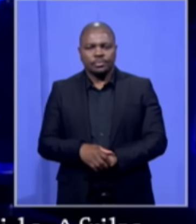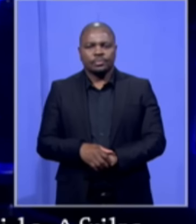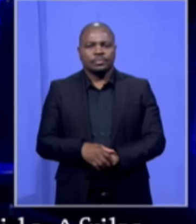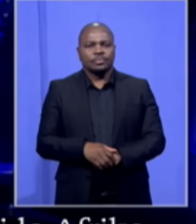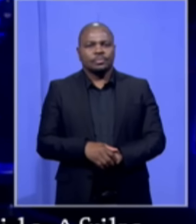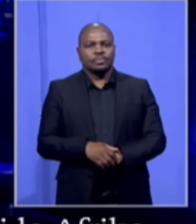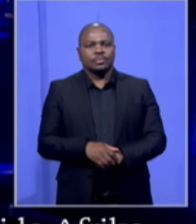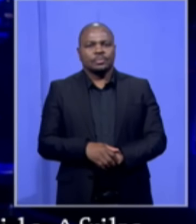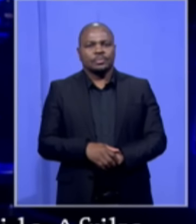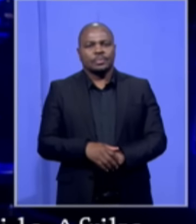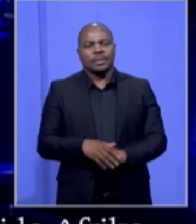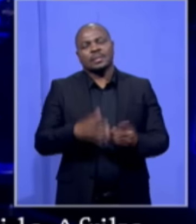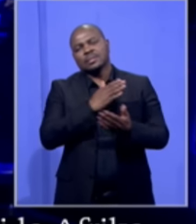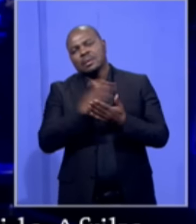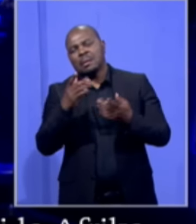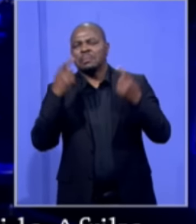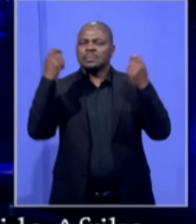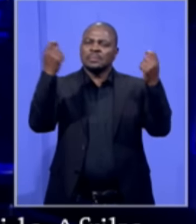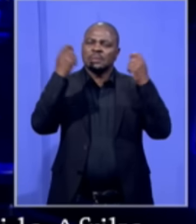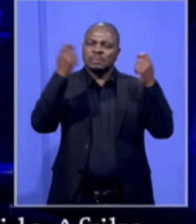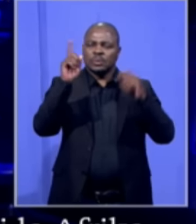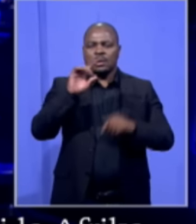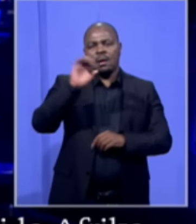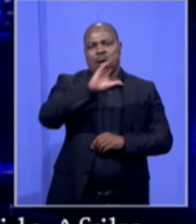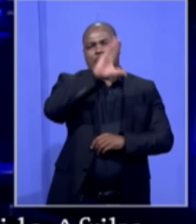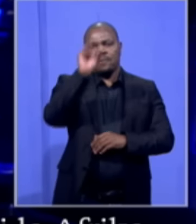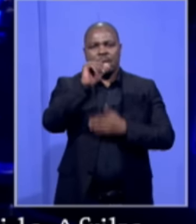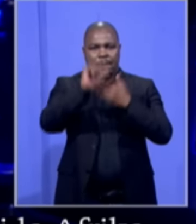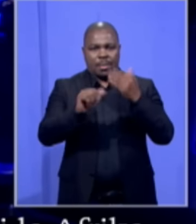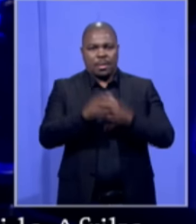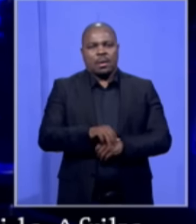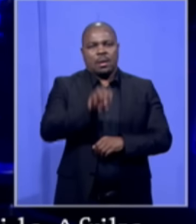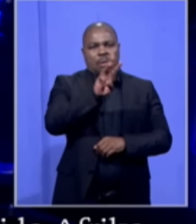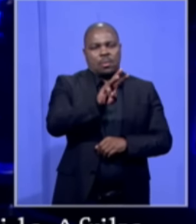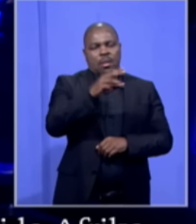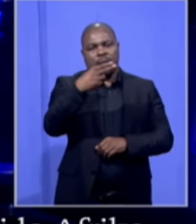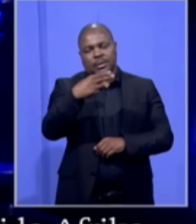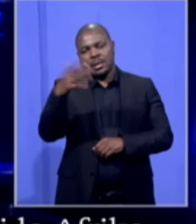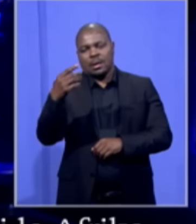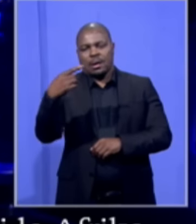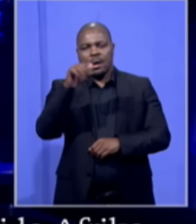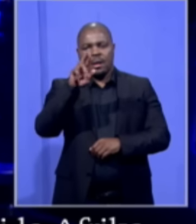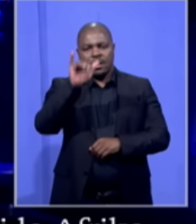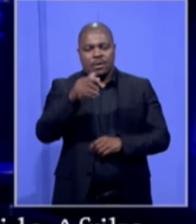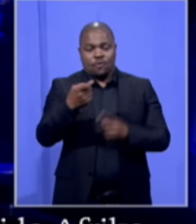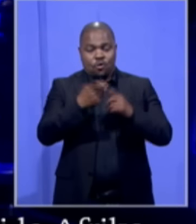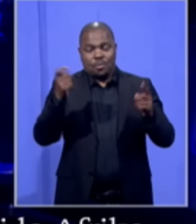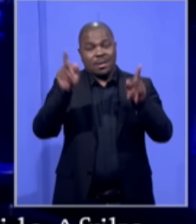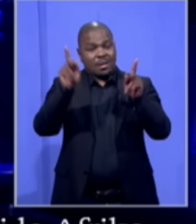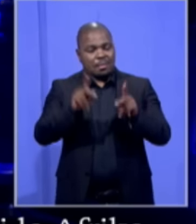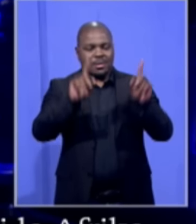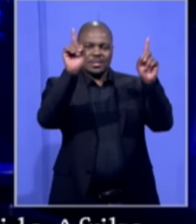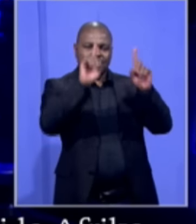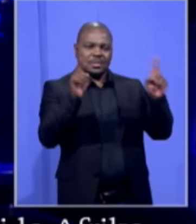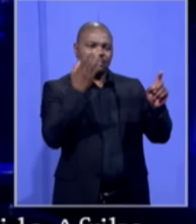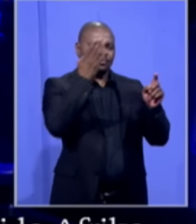Jaaka bontlhabongwe bo keteka kgwedi ya Africa, William Humphreys Art Gallery kwa Kimberley e tshwere dipontsho tse di kgethegileng